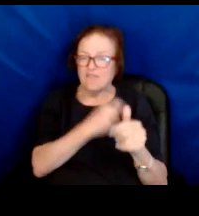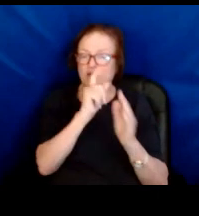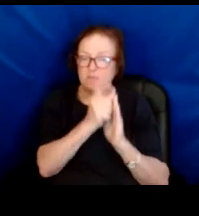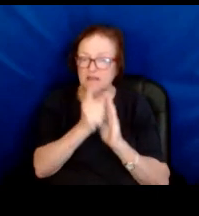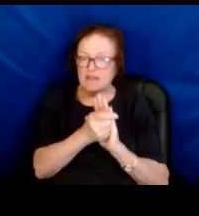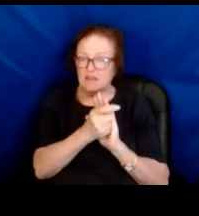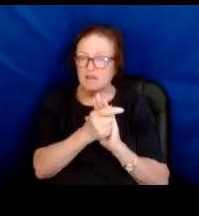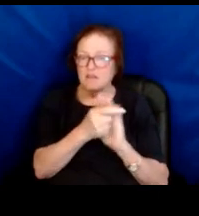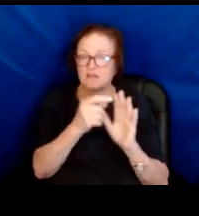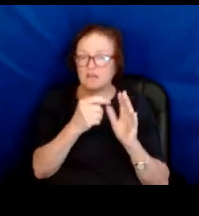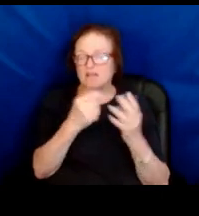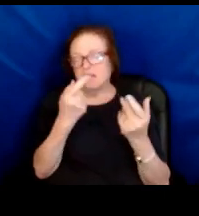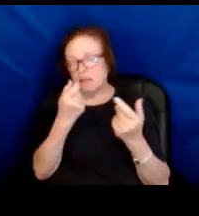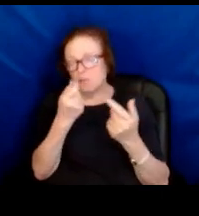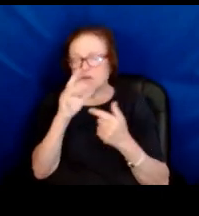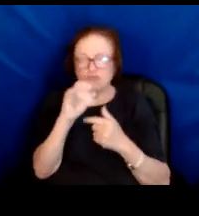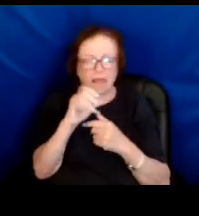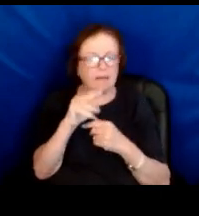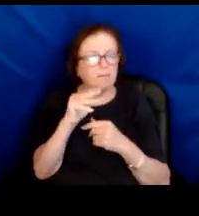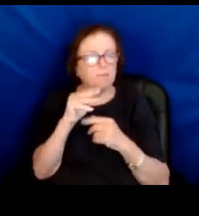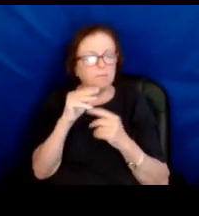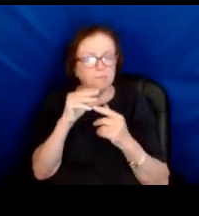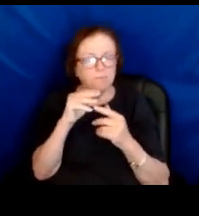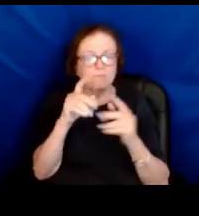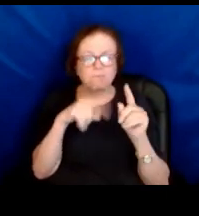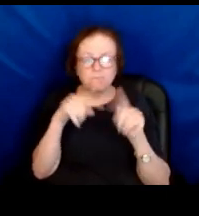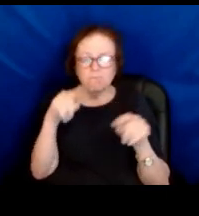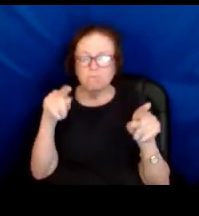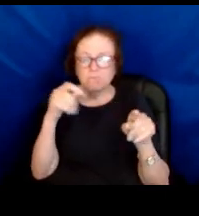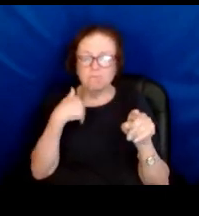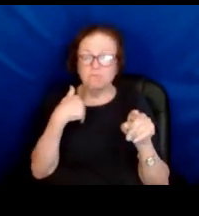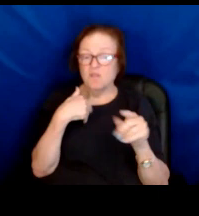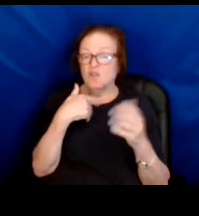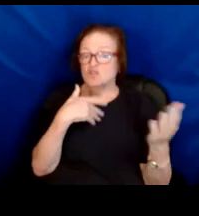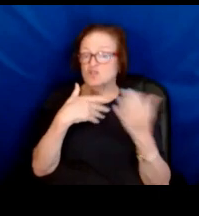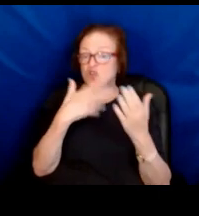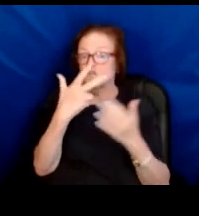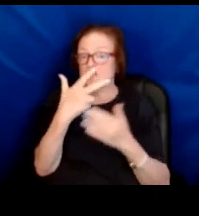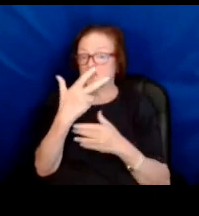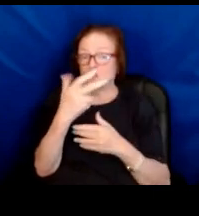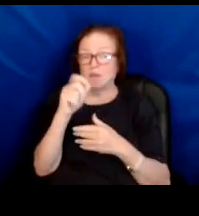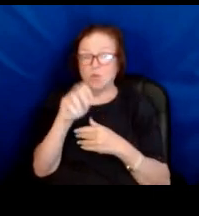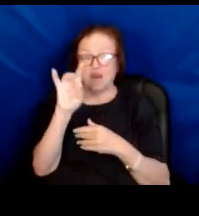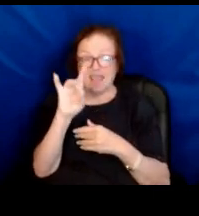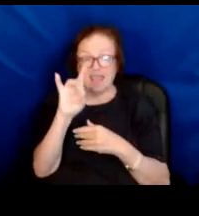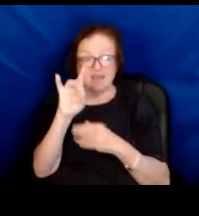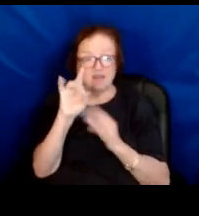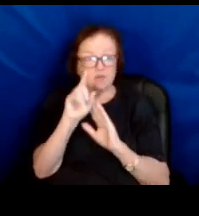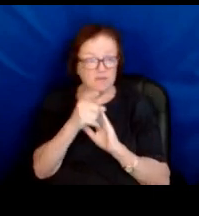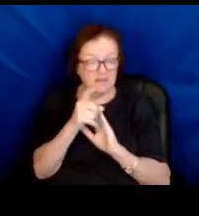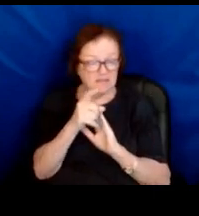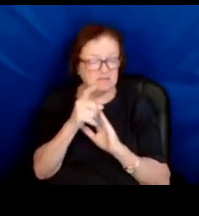little randomness variation. Service takes an average of 3.8 minutes with some variation.